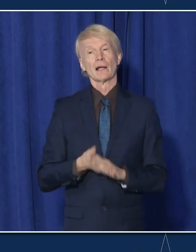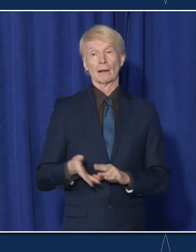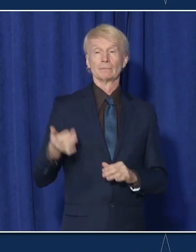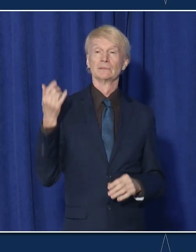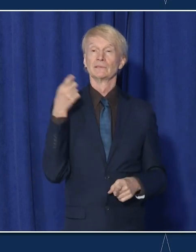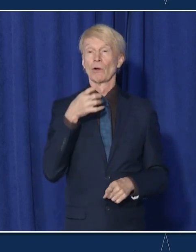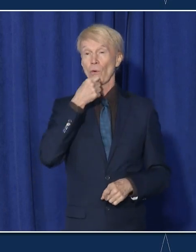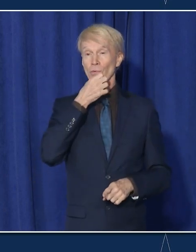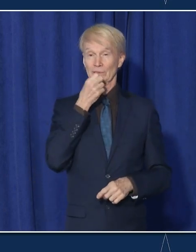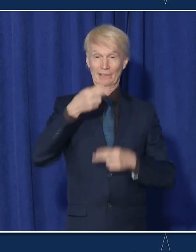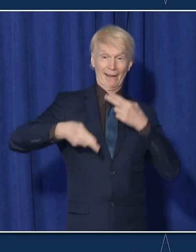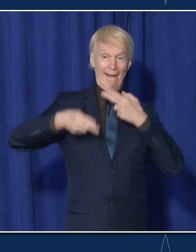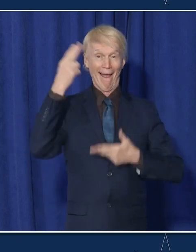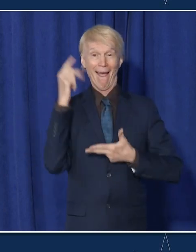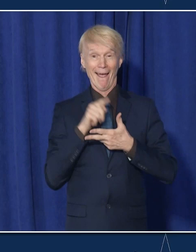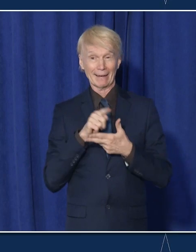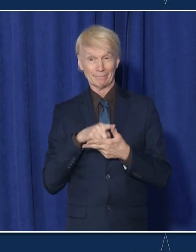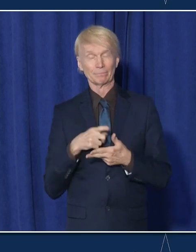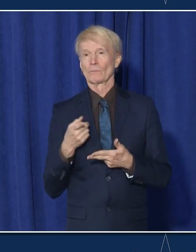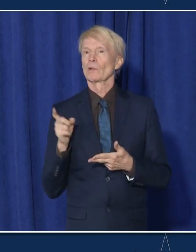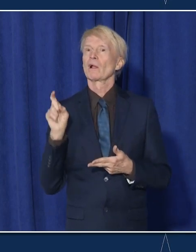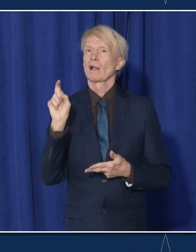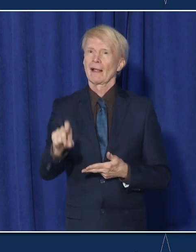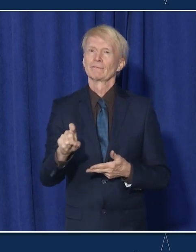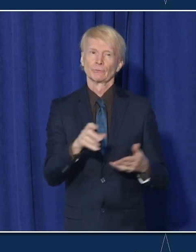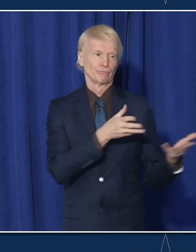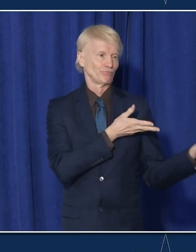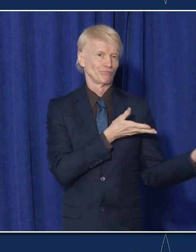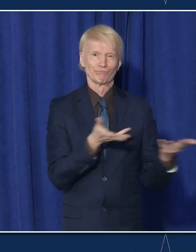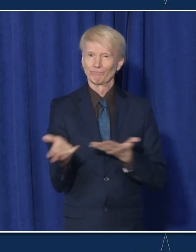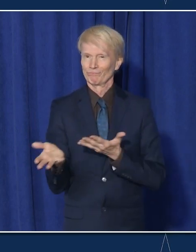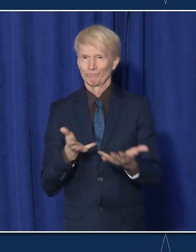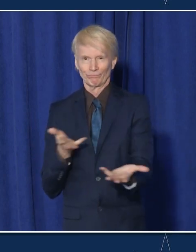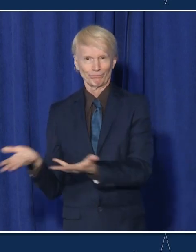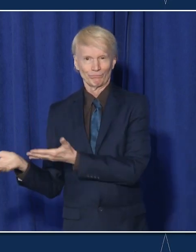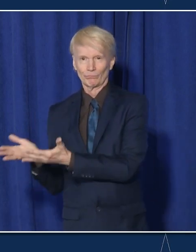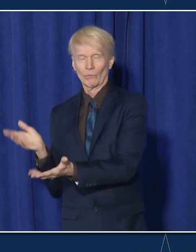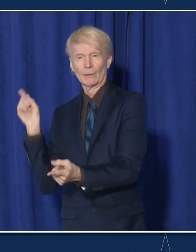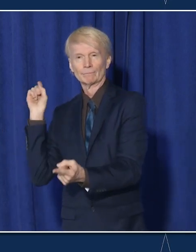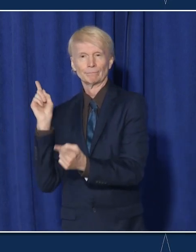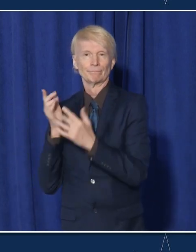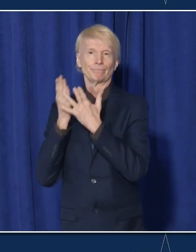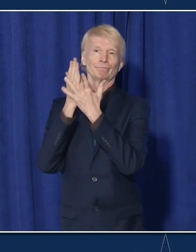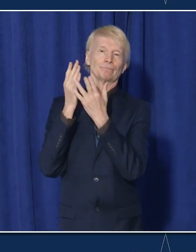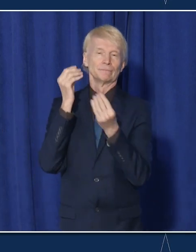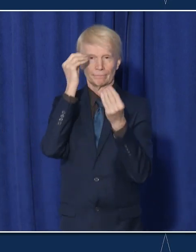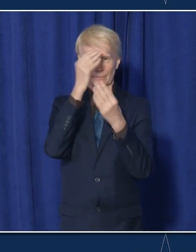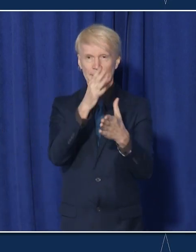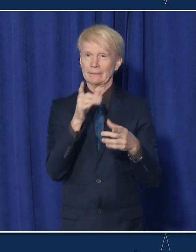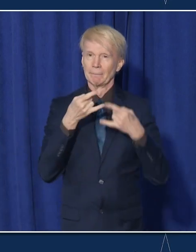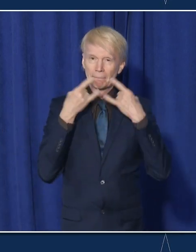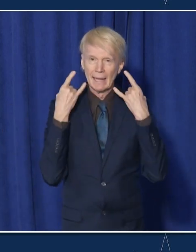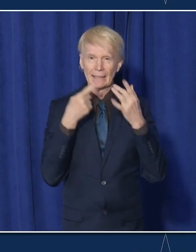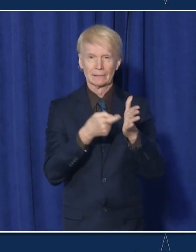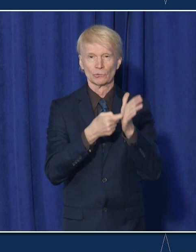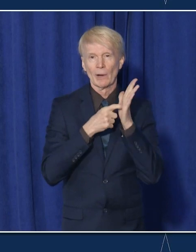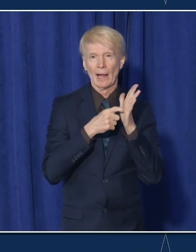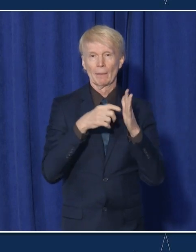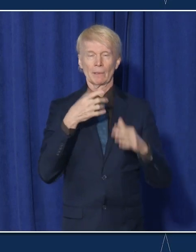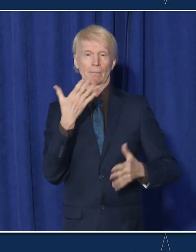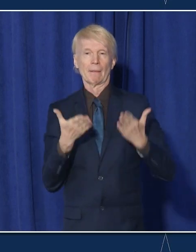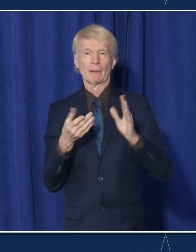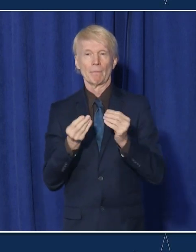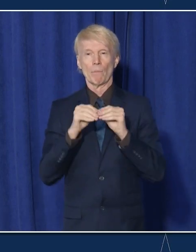is when we would need to do some community level high mitigation, mask requirements, again, in public places, perhaps